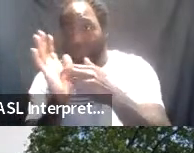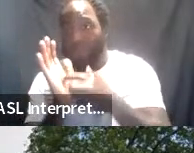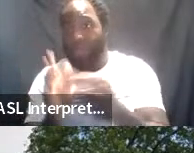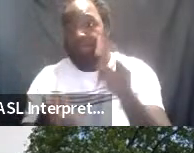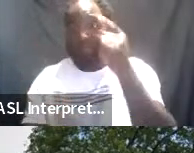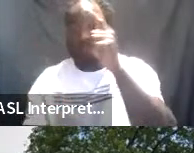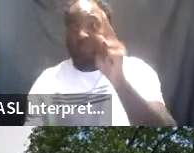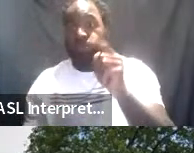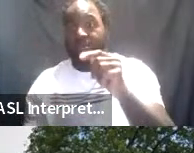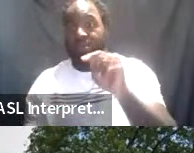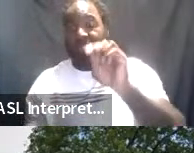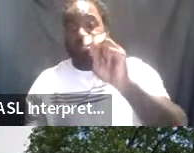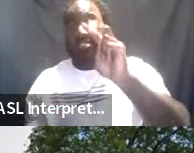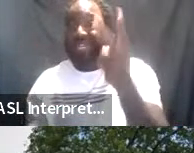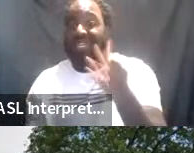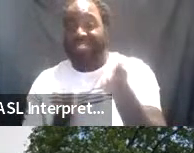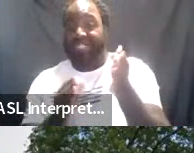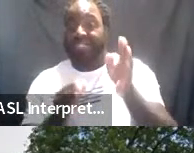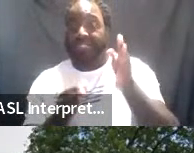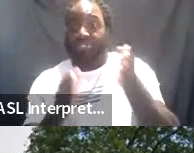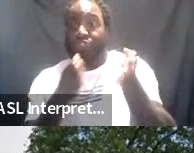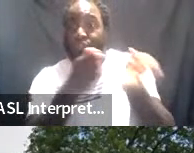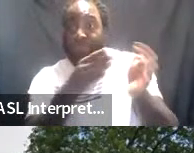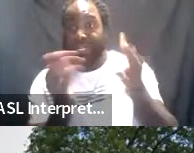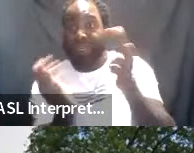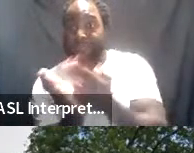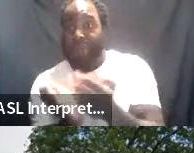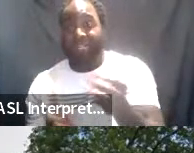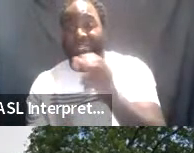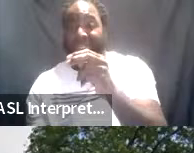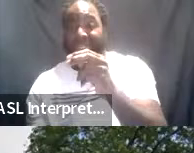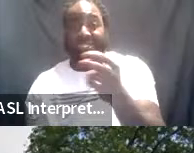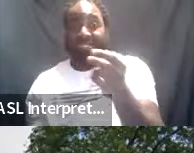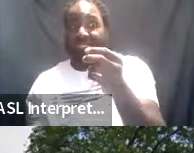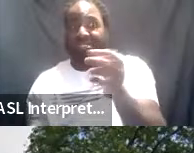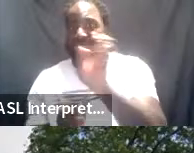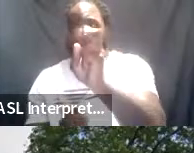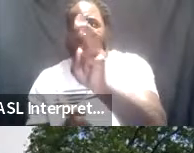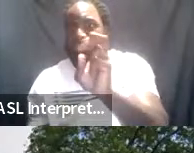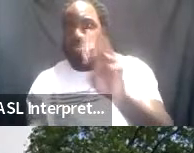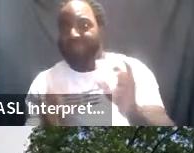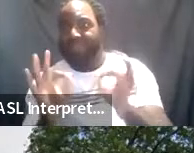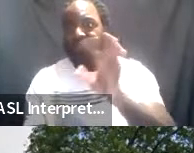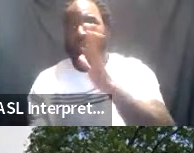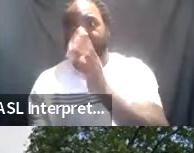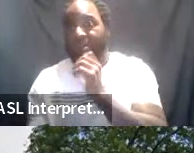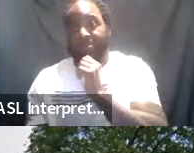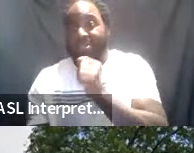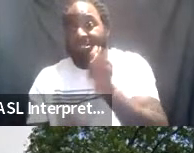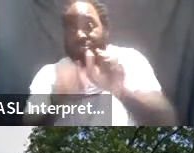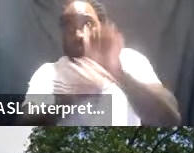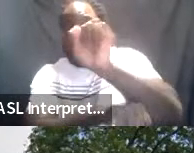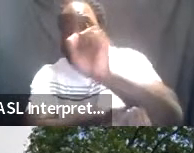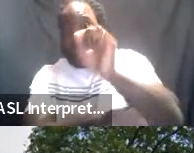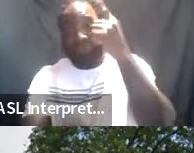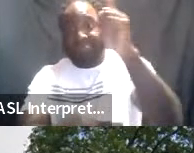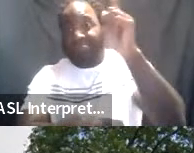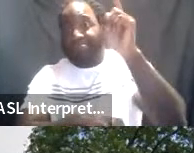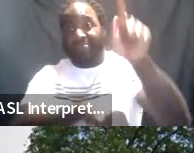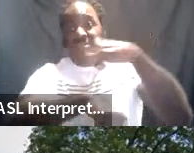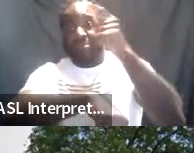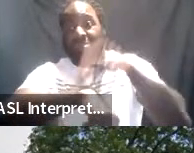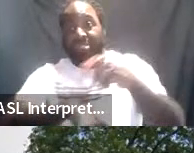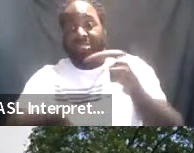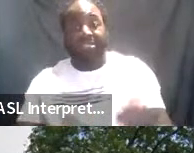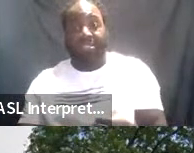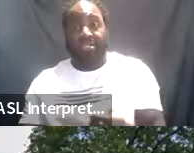second off-street parking space, even though your mom hasn't driven in decades. You'd also have